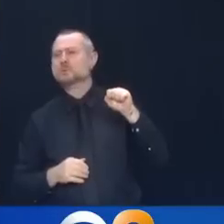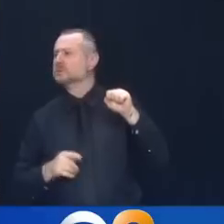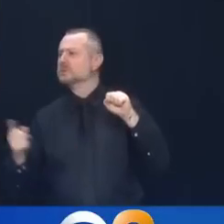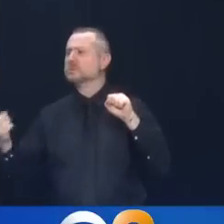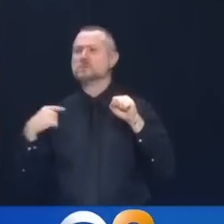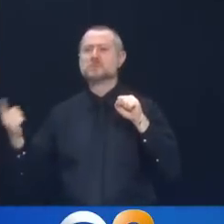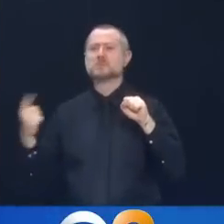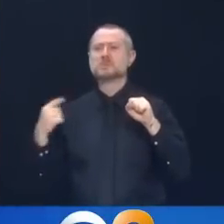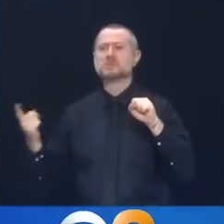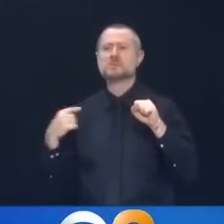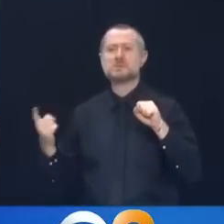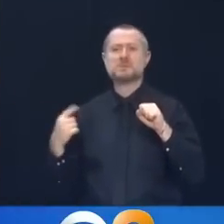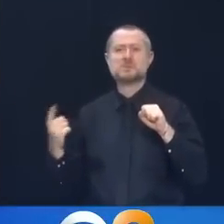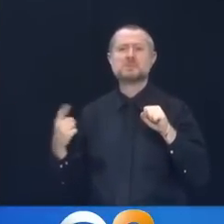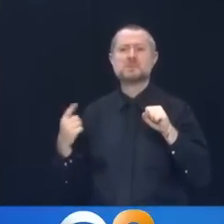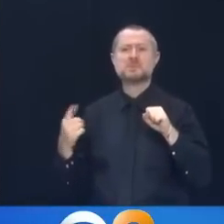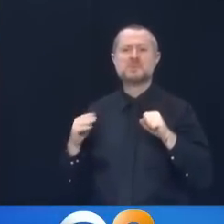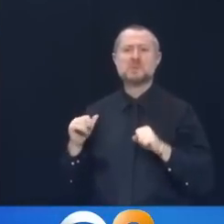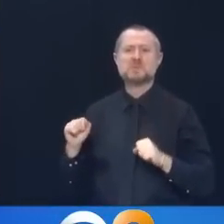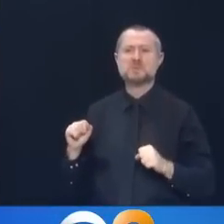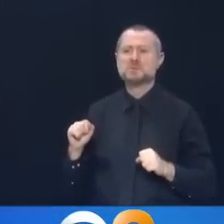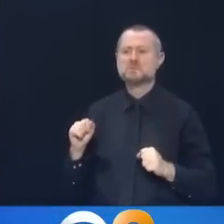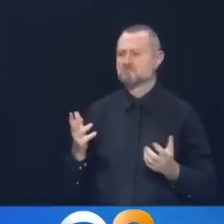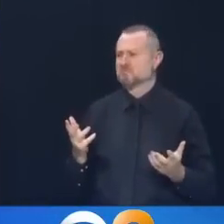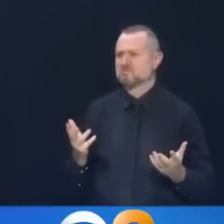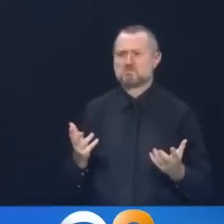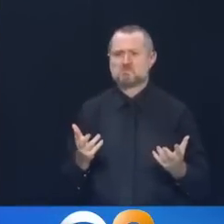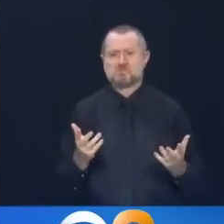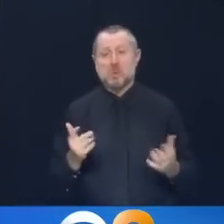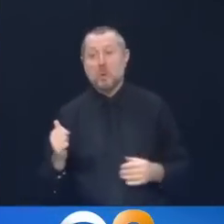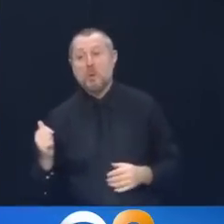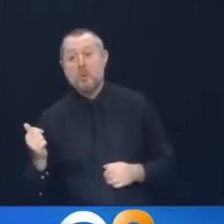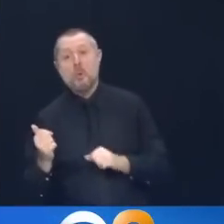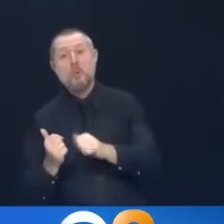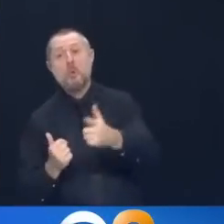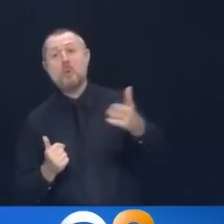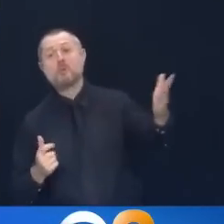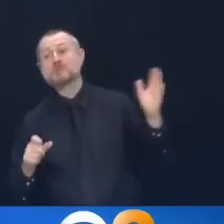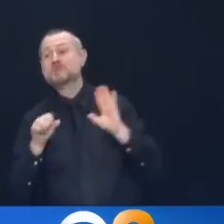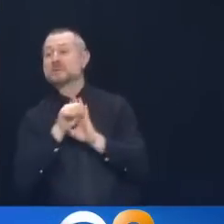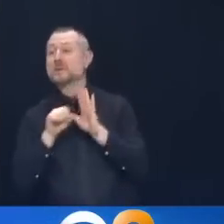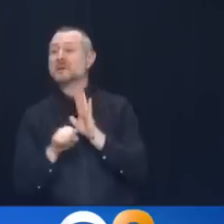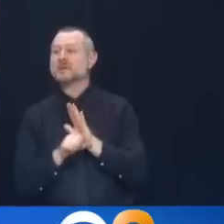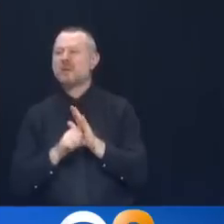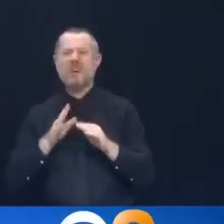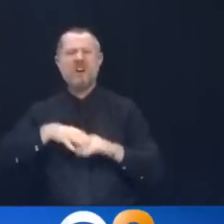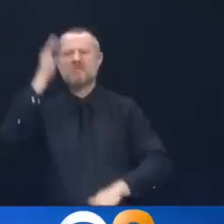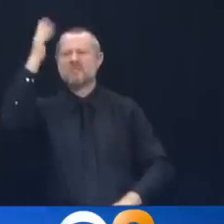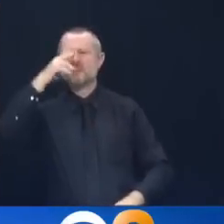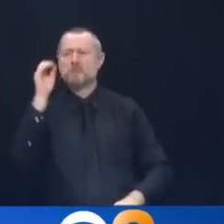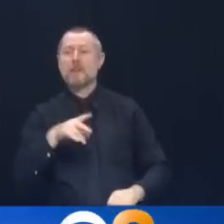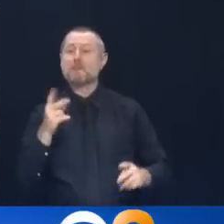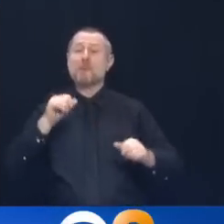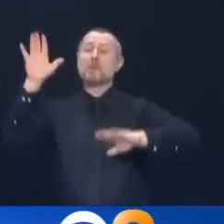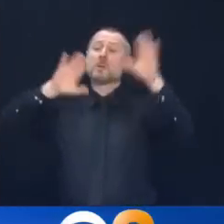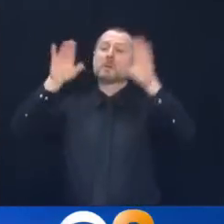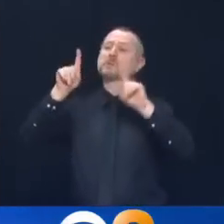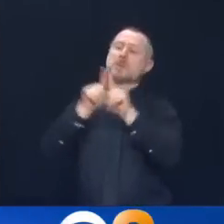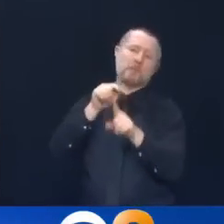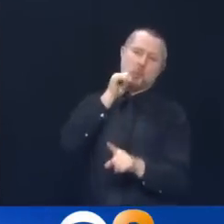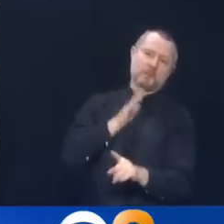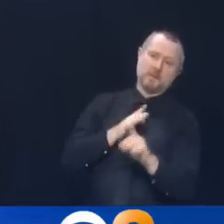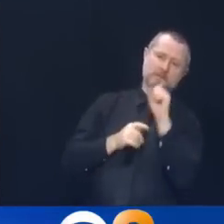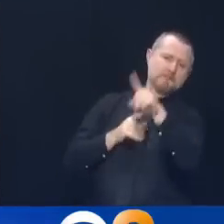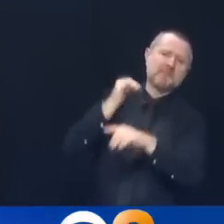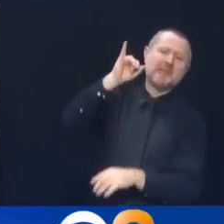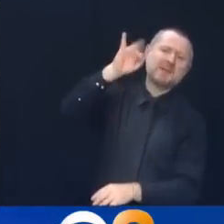after Massachusetts is 3%. And my first question was about what happens if there's a difference between the city and the